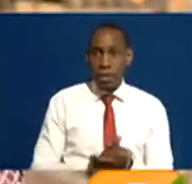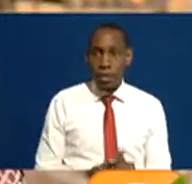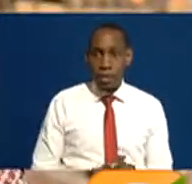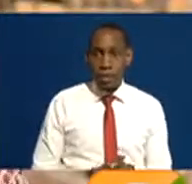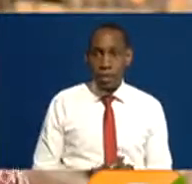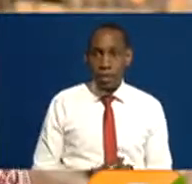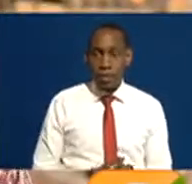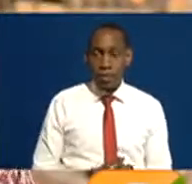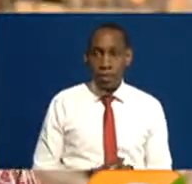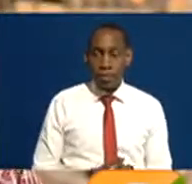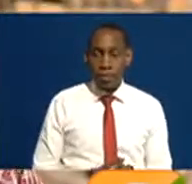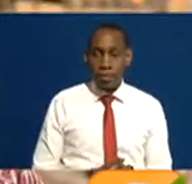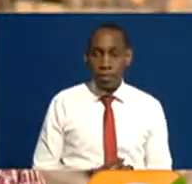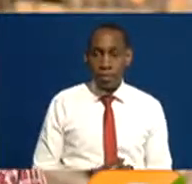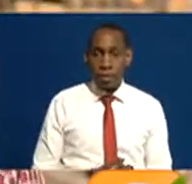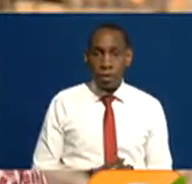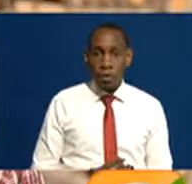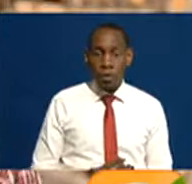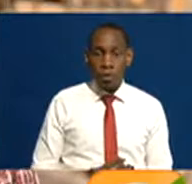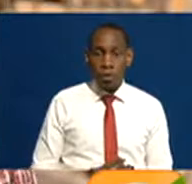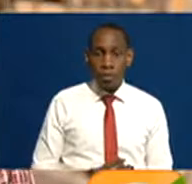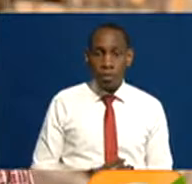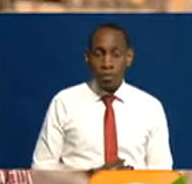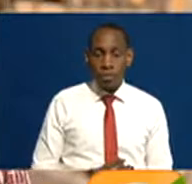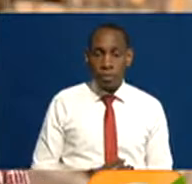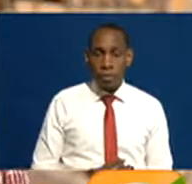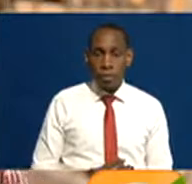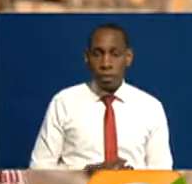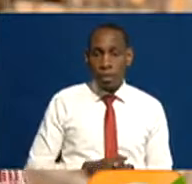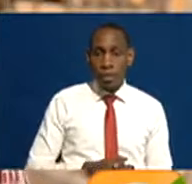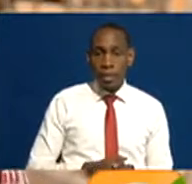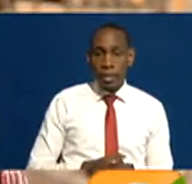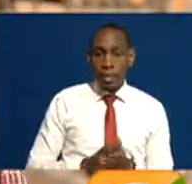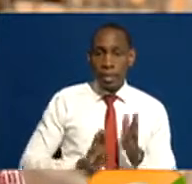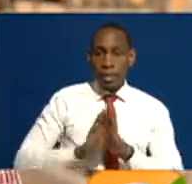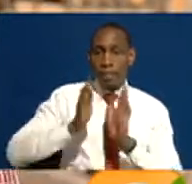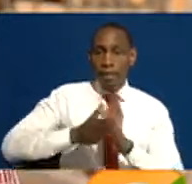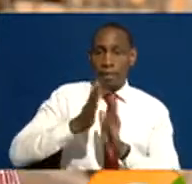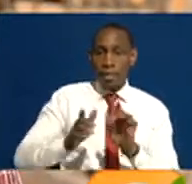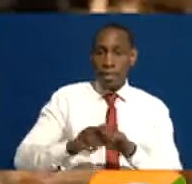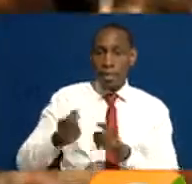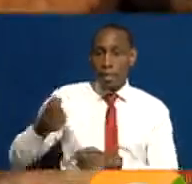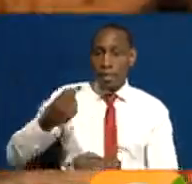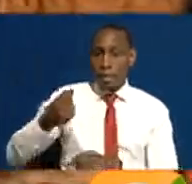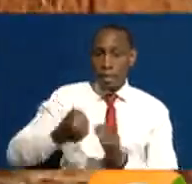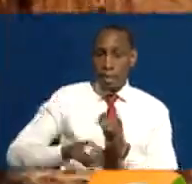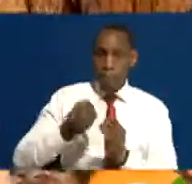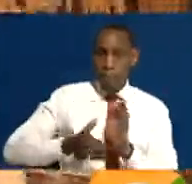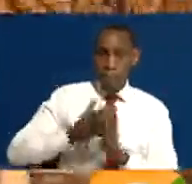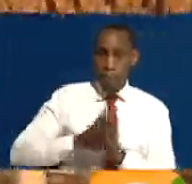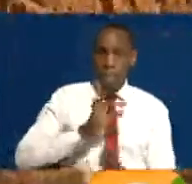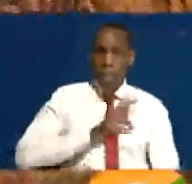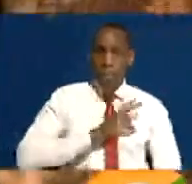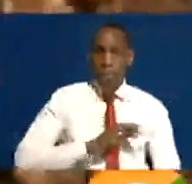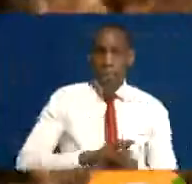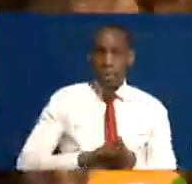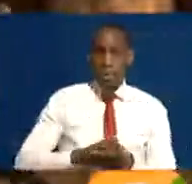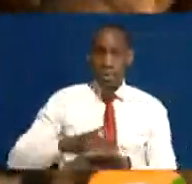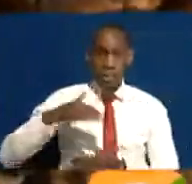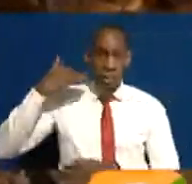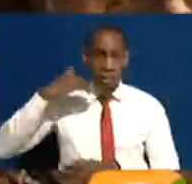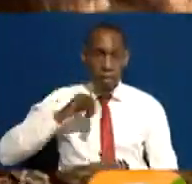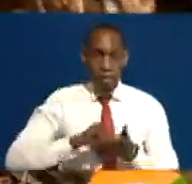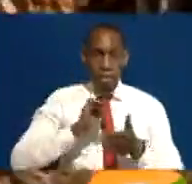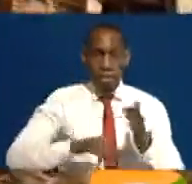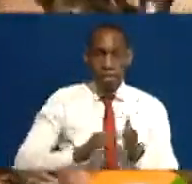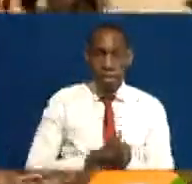ishinde ng'ombe juu. Unajua ina mature very fast na unapata pesa haraka. Among the advantages of the dorper breed